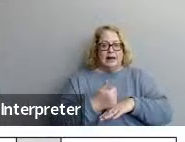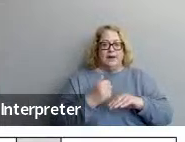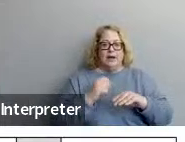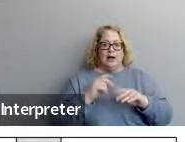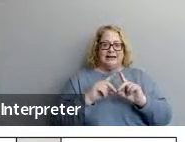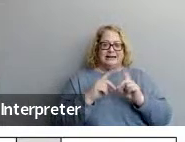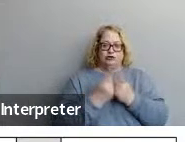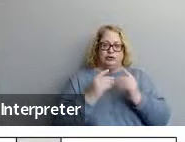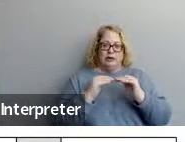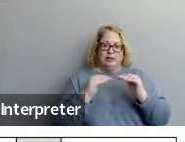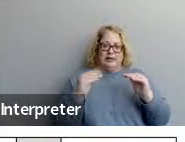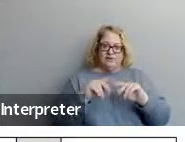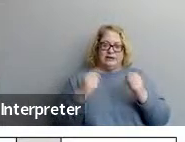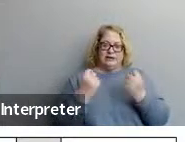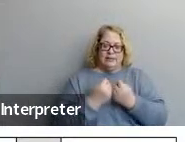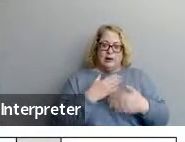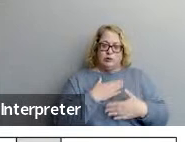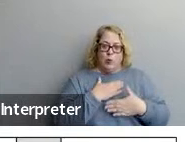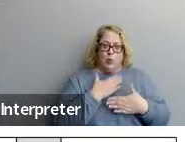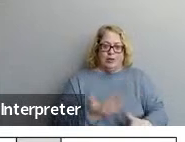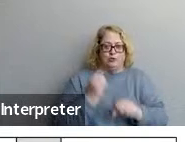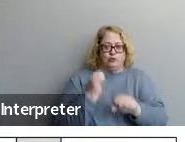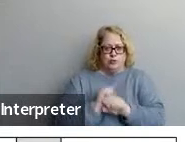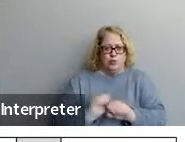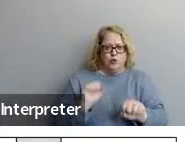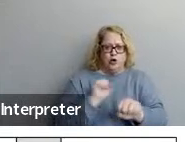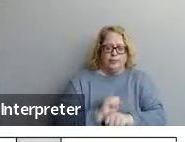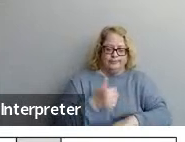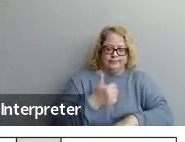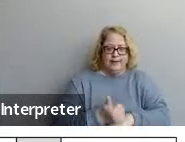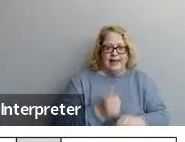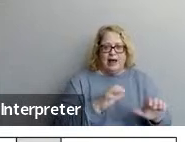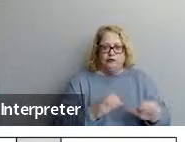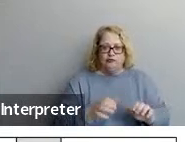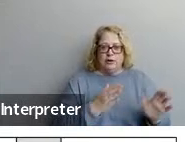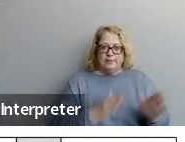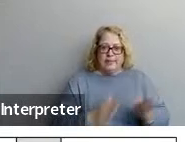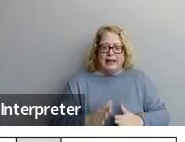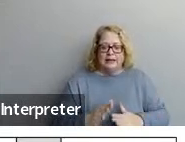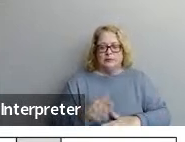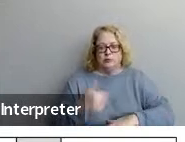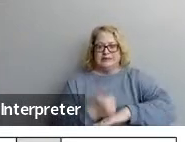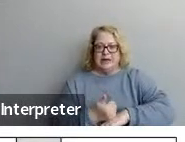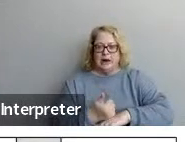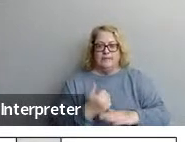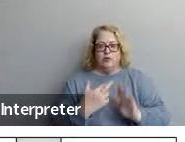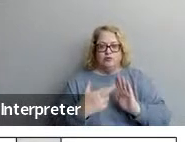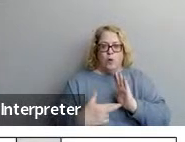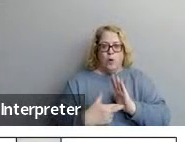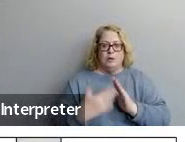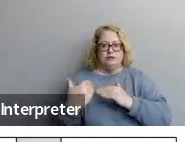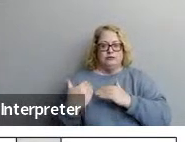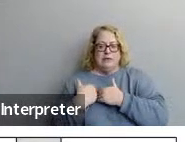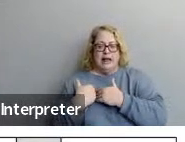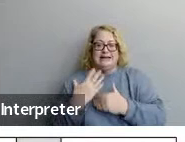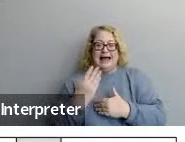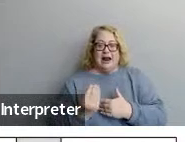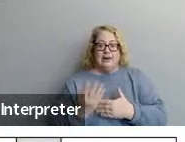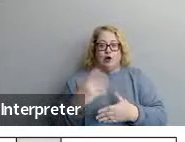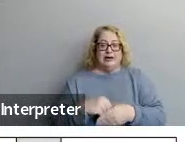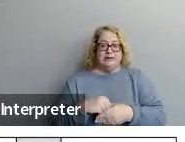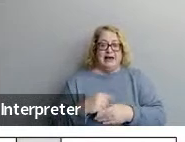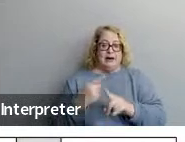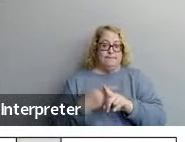to do rigorous work to build action plans, to set roles and responsibilities, and to participate in monthly